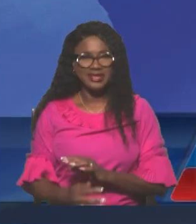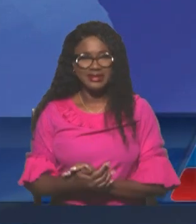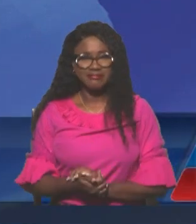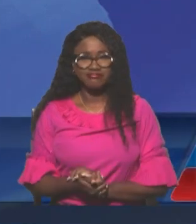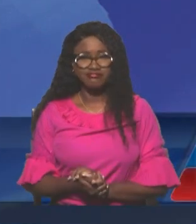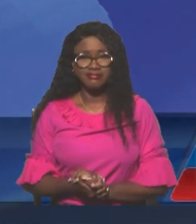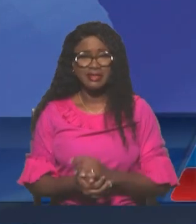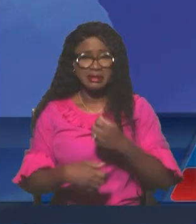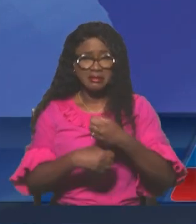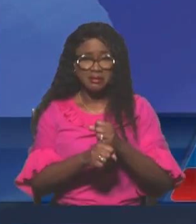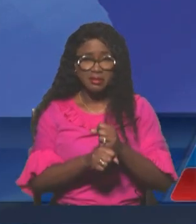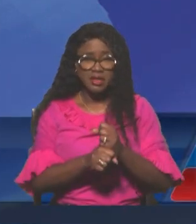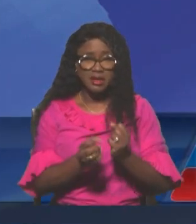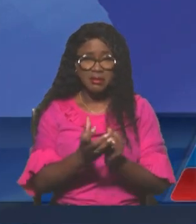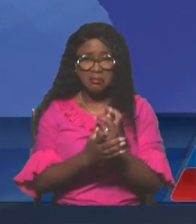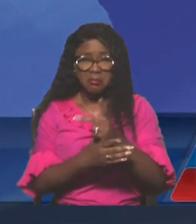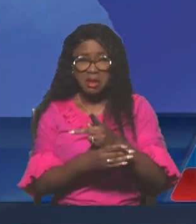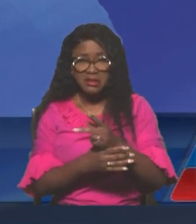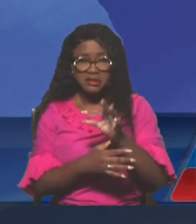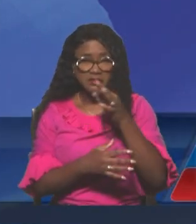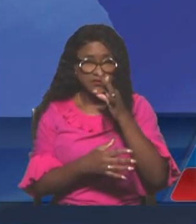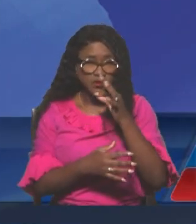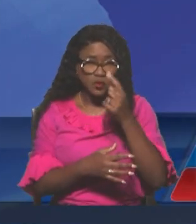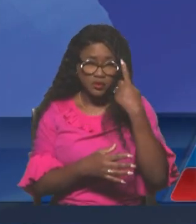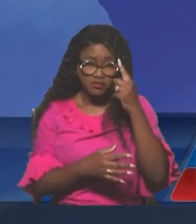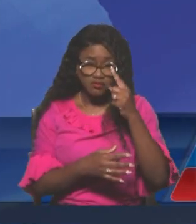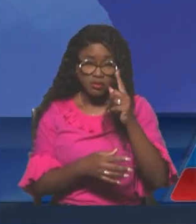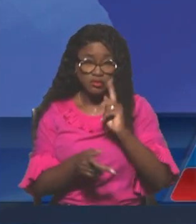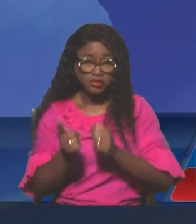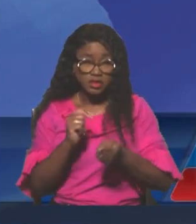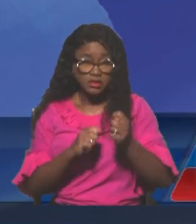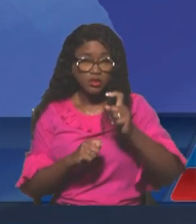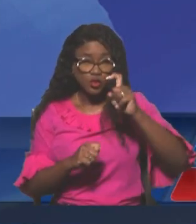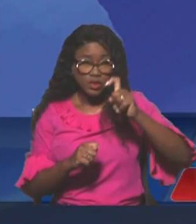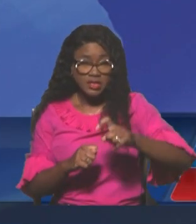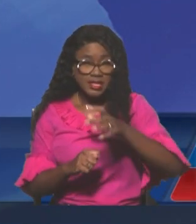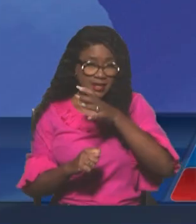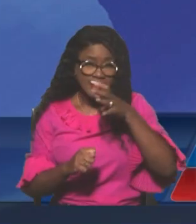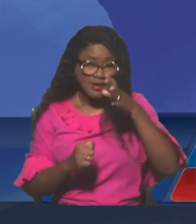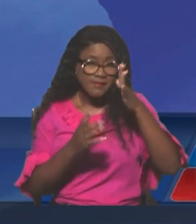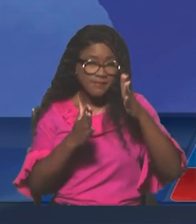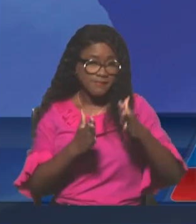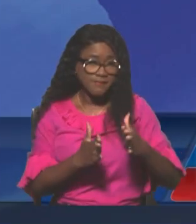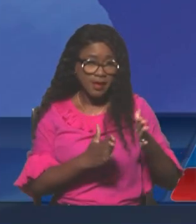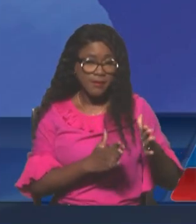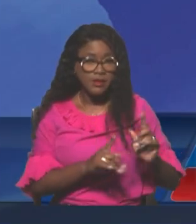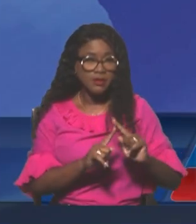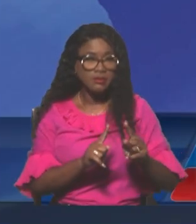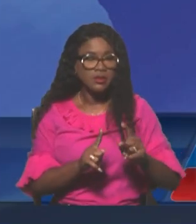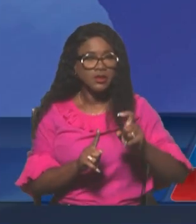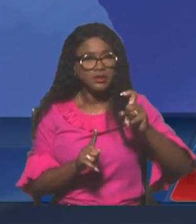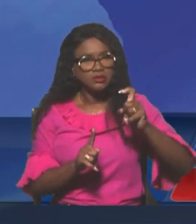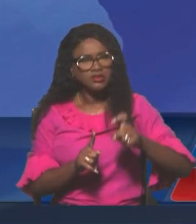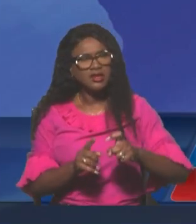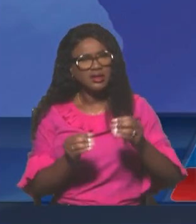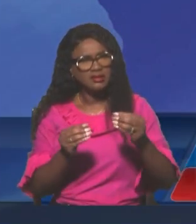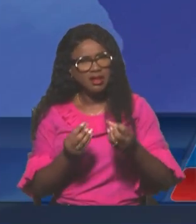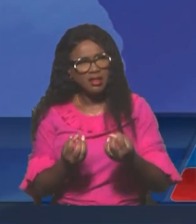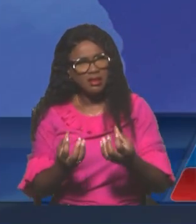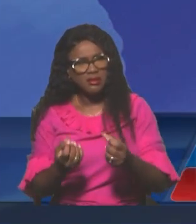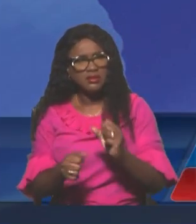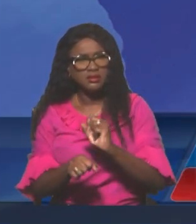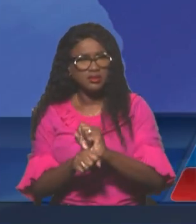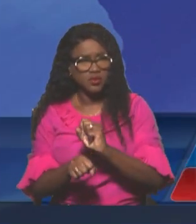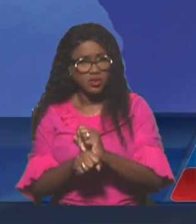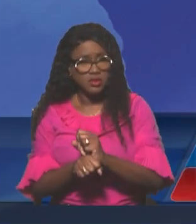Feeding the nation requires the input of farmers, but it requires more than dropping the cuttings of cassava and provision into the earth.